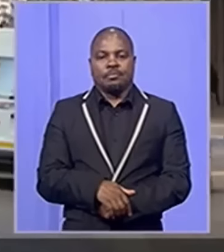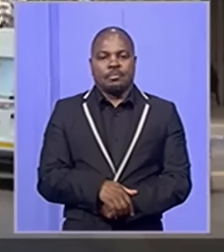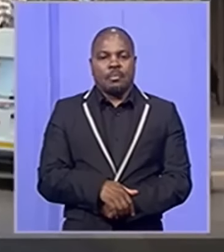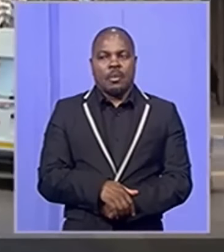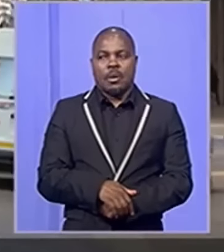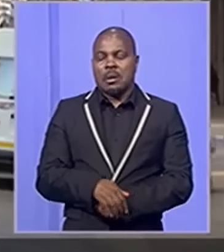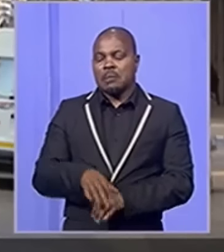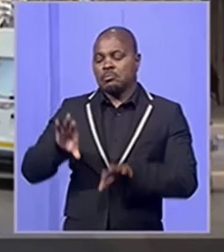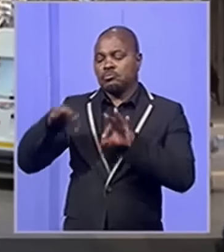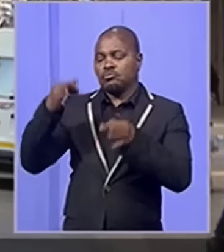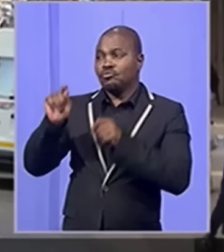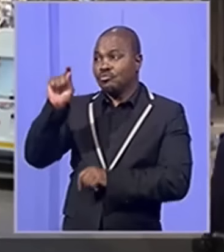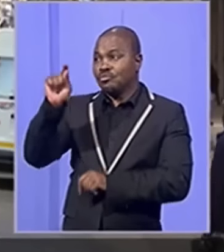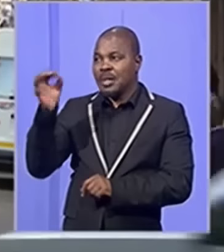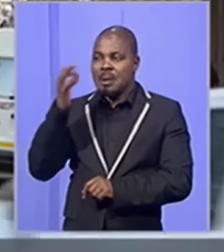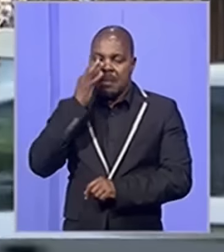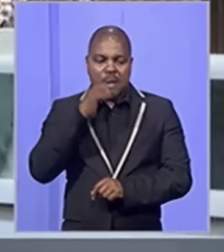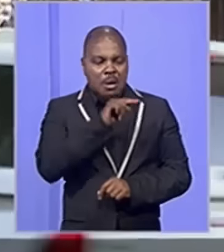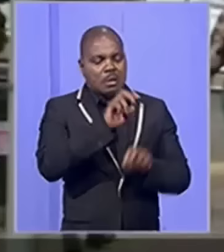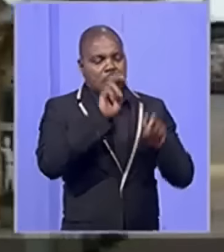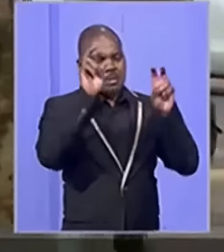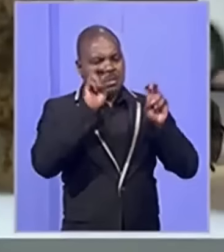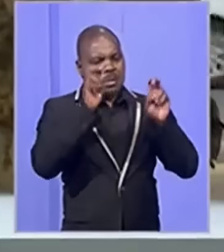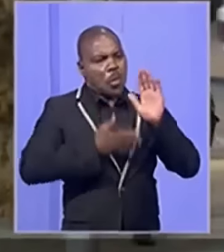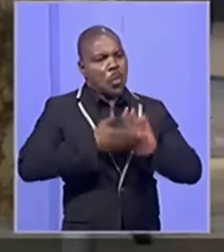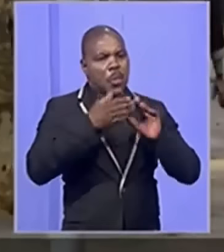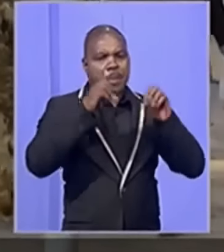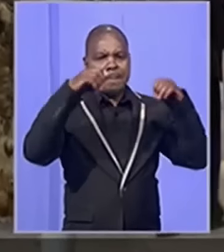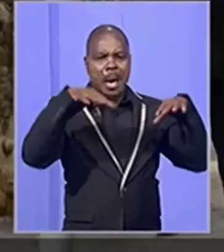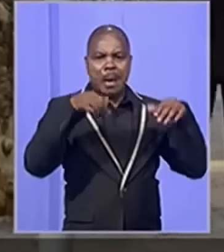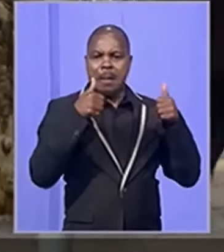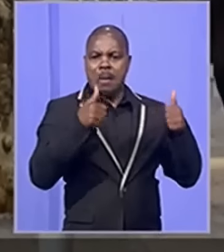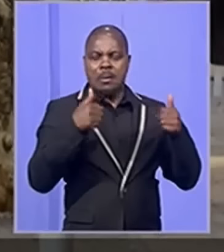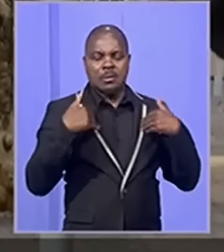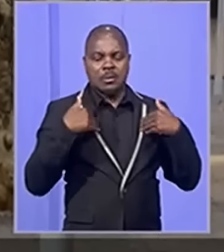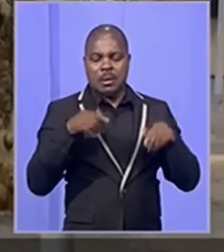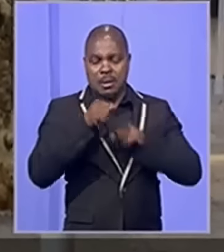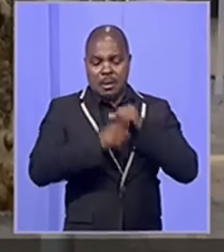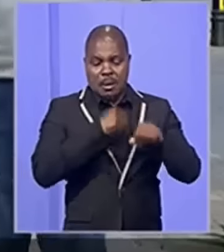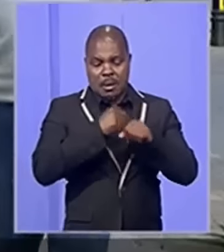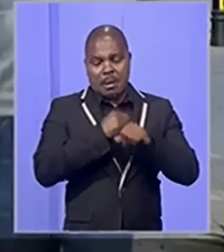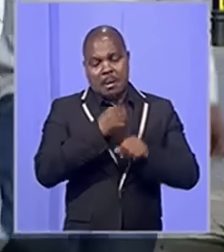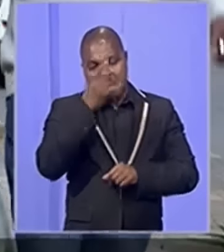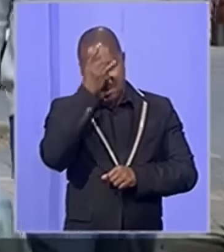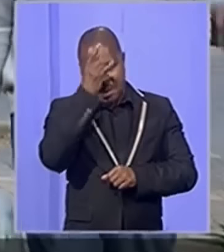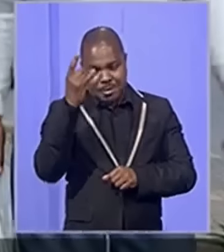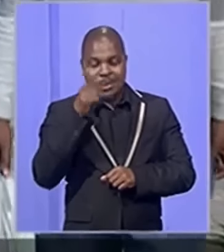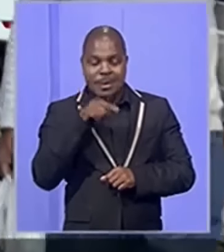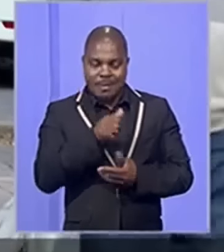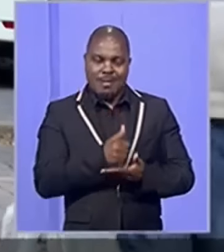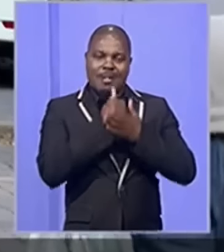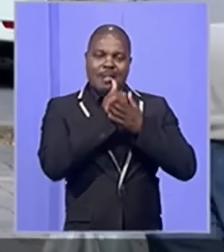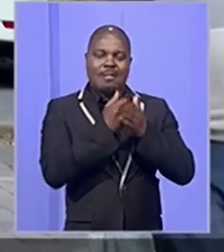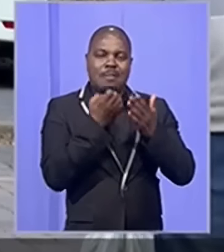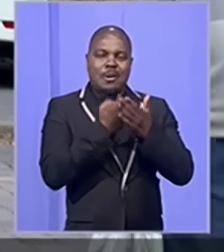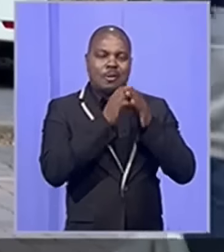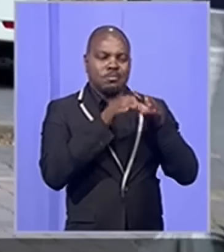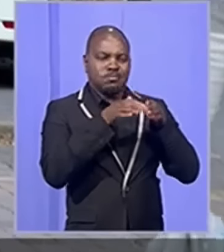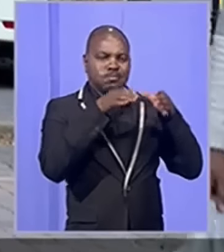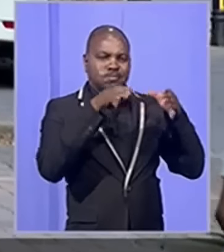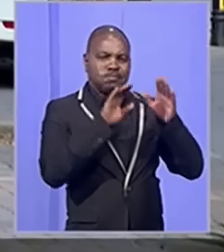Basekasiki ba re tsepamo ya sešweng jaana ya motlakase e simolotseng fa e sale ka Mopitlwe ke yona e bakileng kgolo. Se se